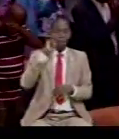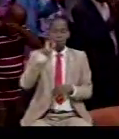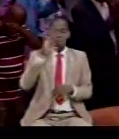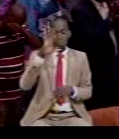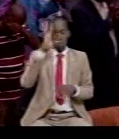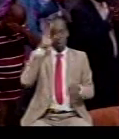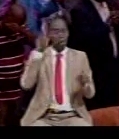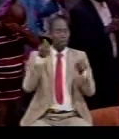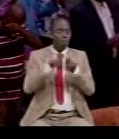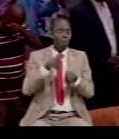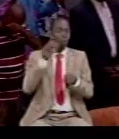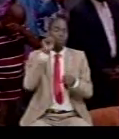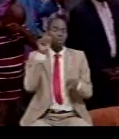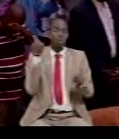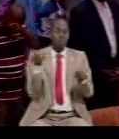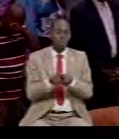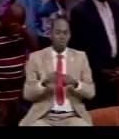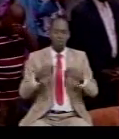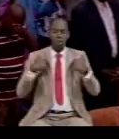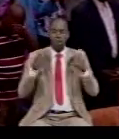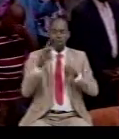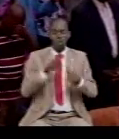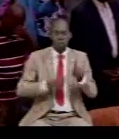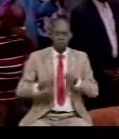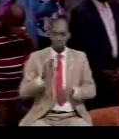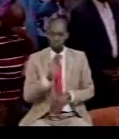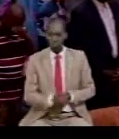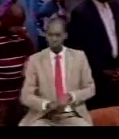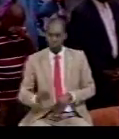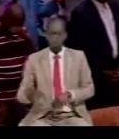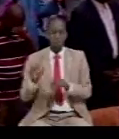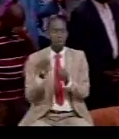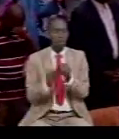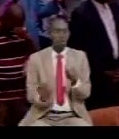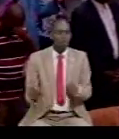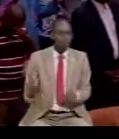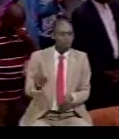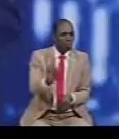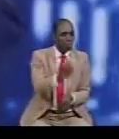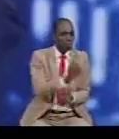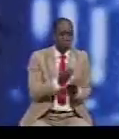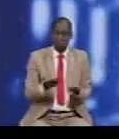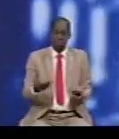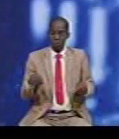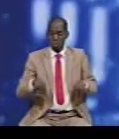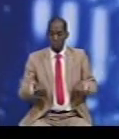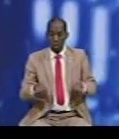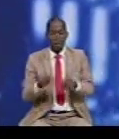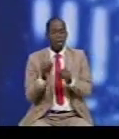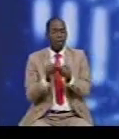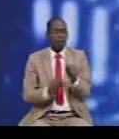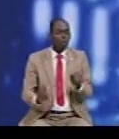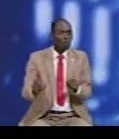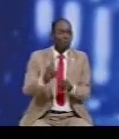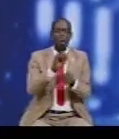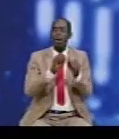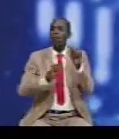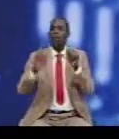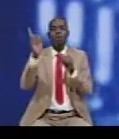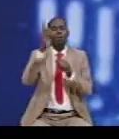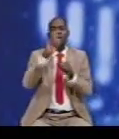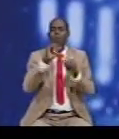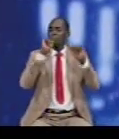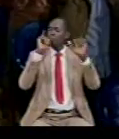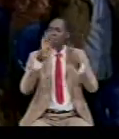brothers, sisters, young people, children, everyone here, everyone everywhere, bless